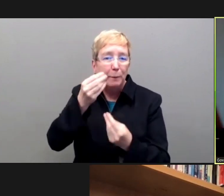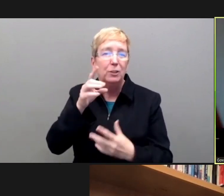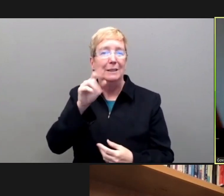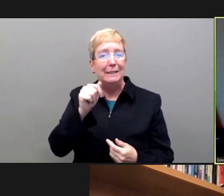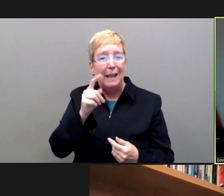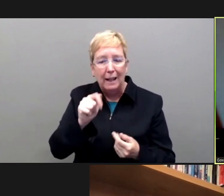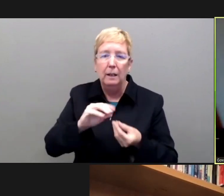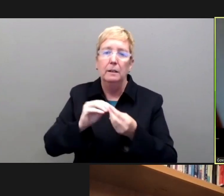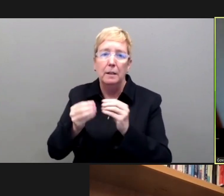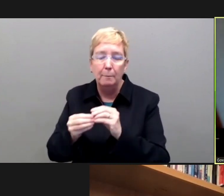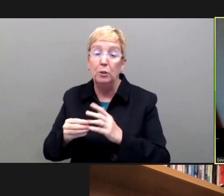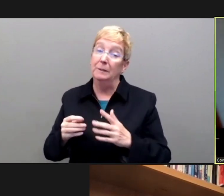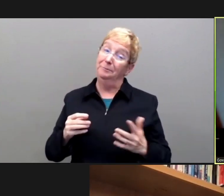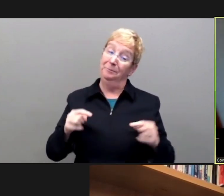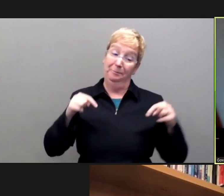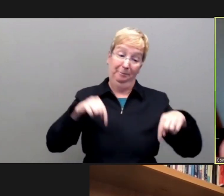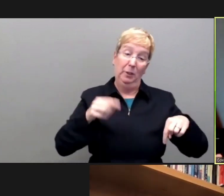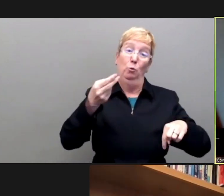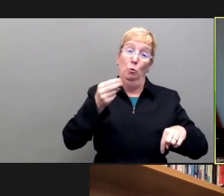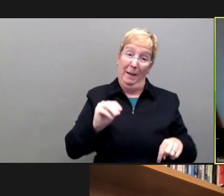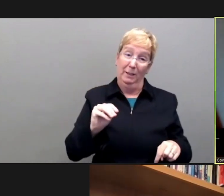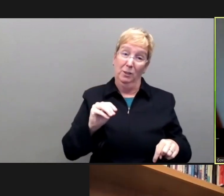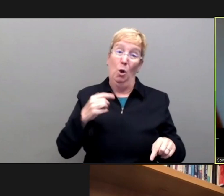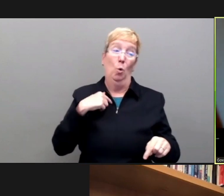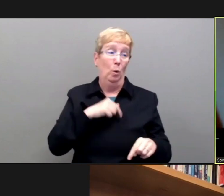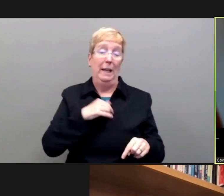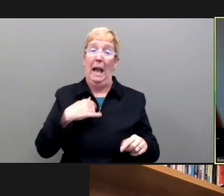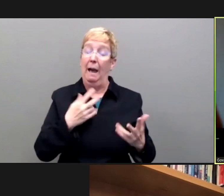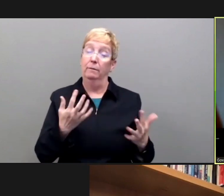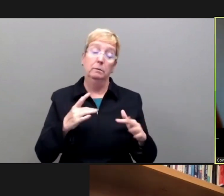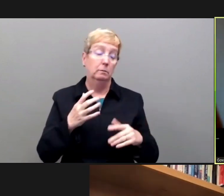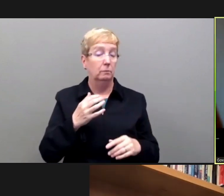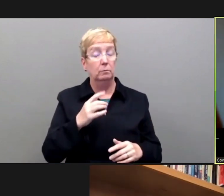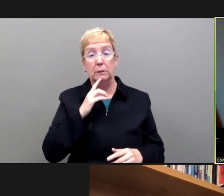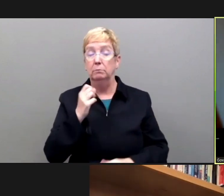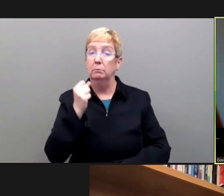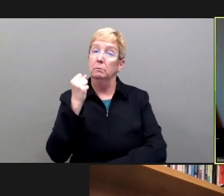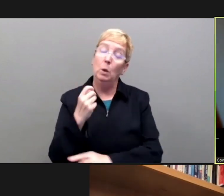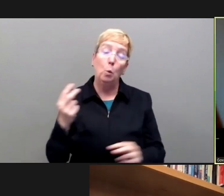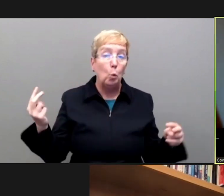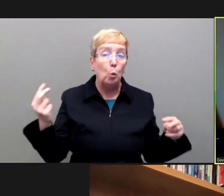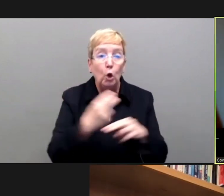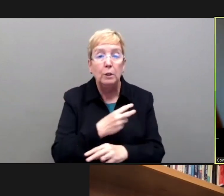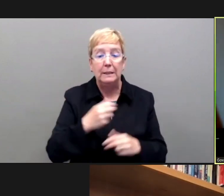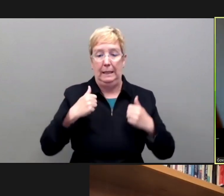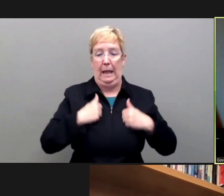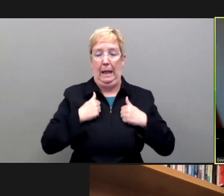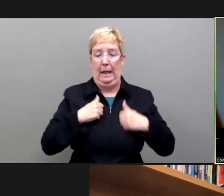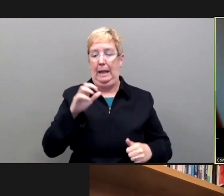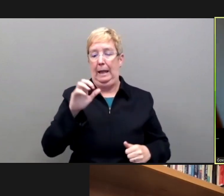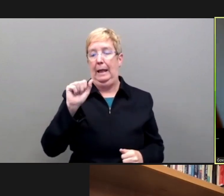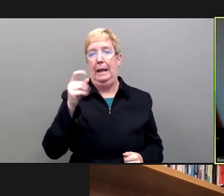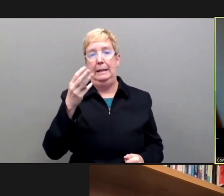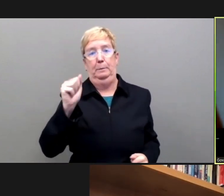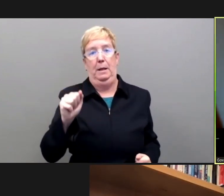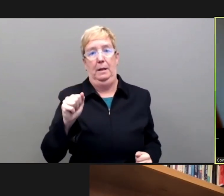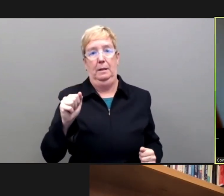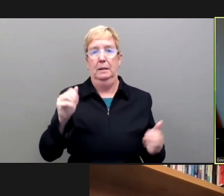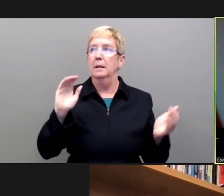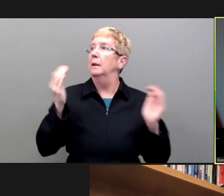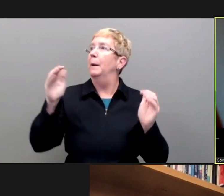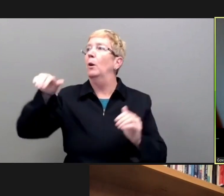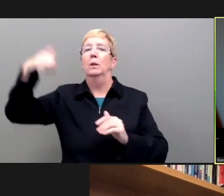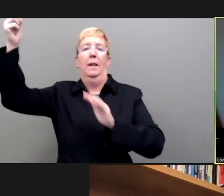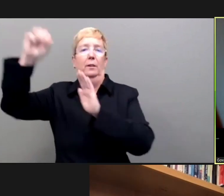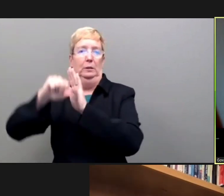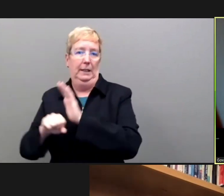highest asthma rates per capita, as an example. So I just want to be really careful that these decisions, we